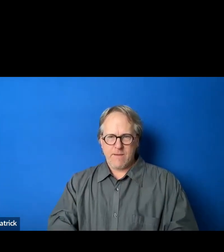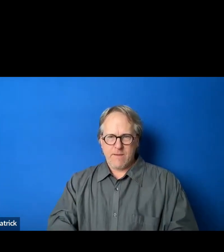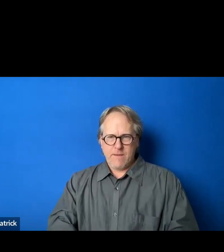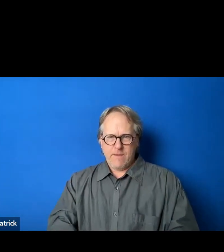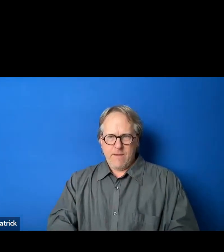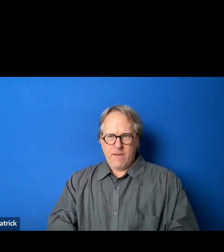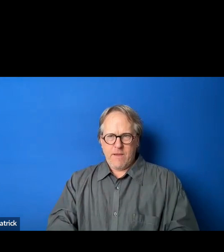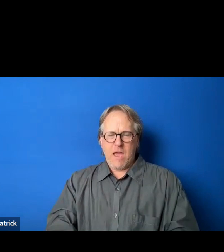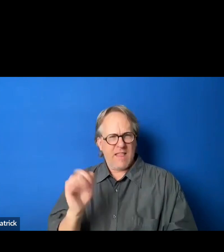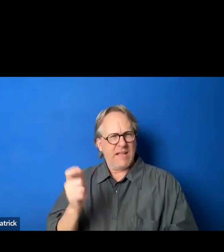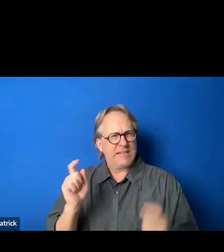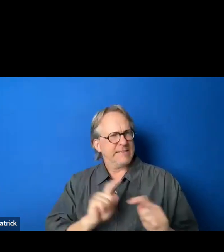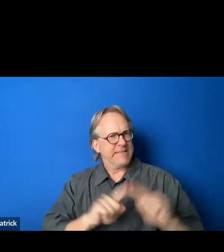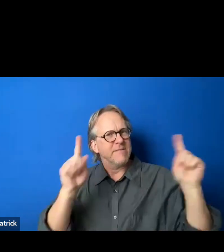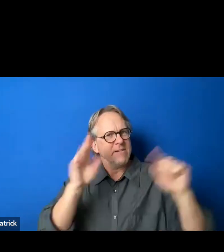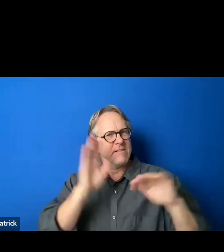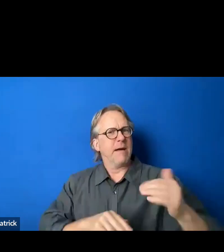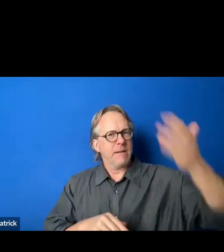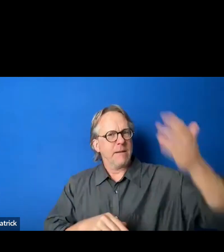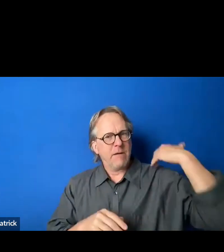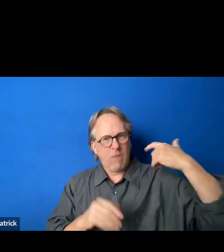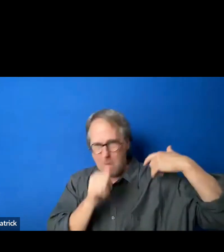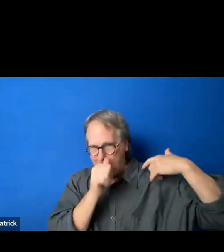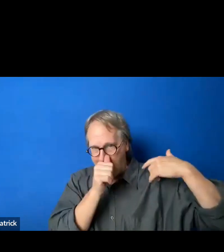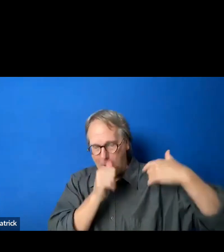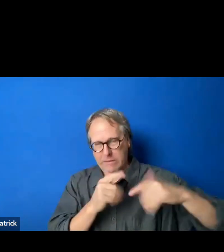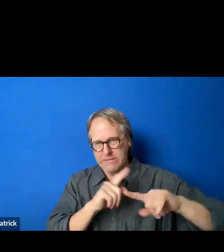change in what I do, and